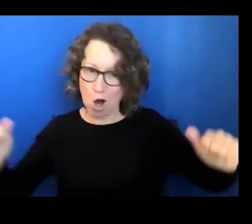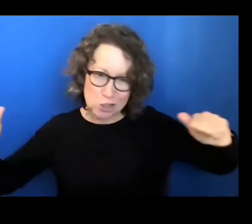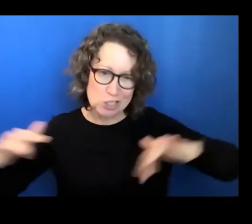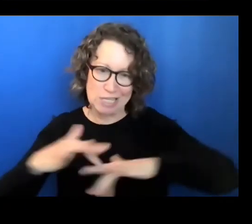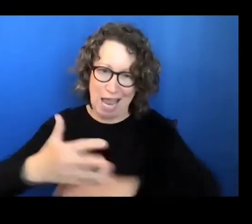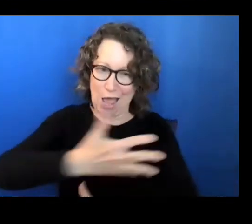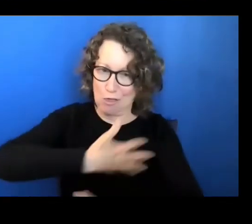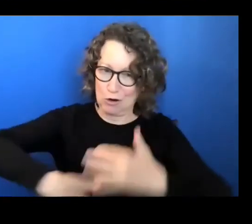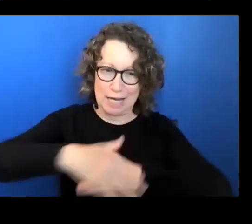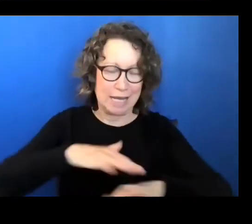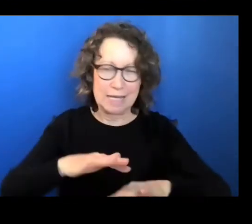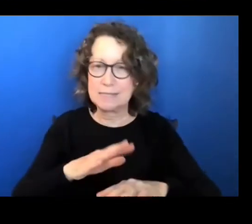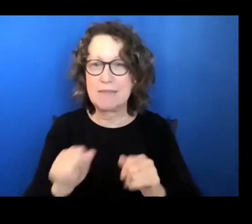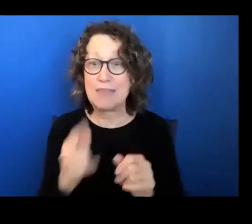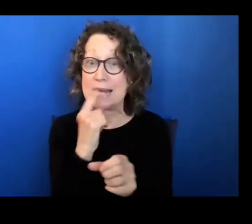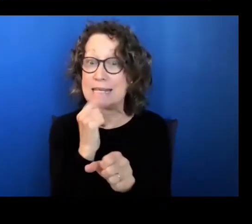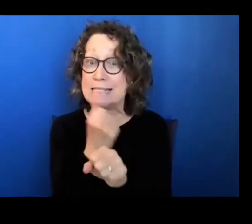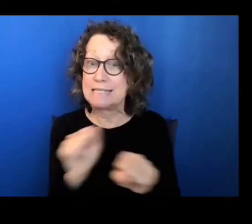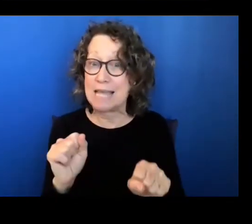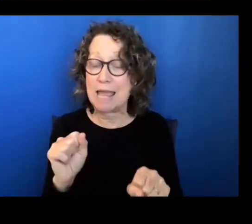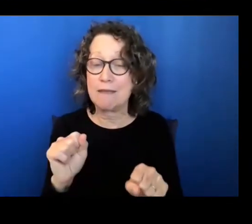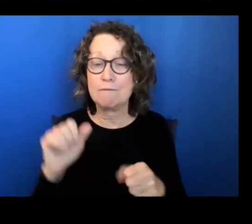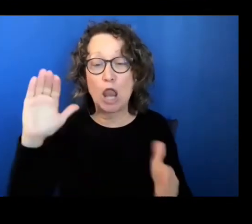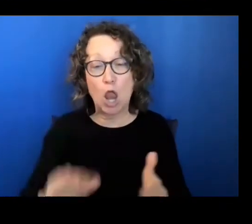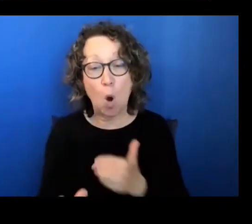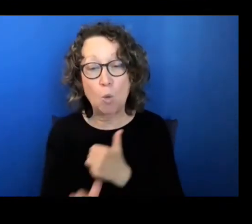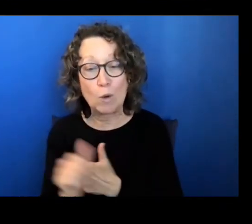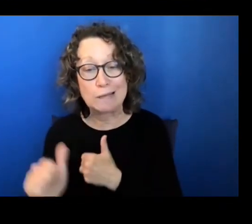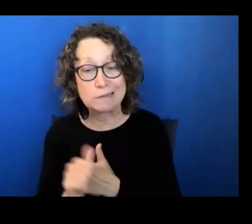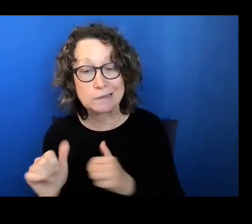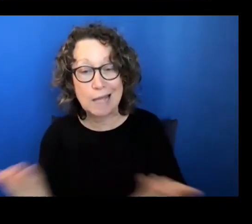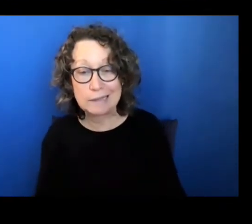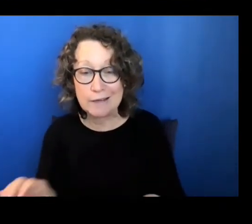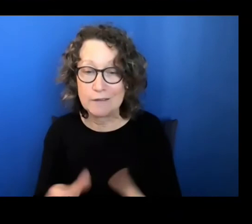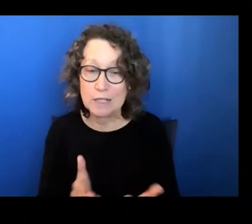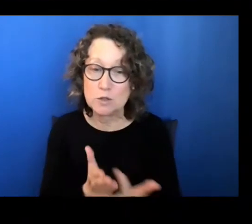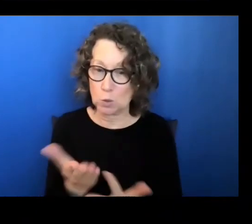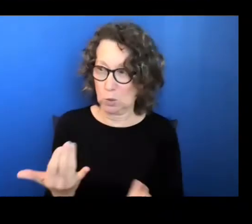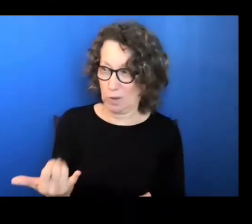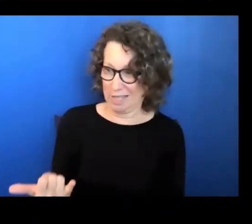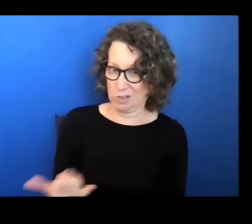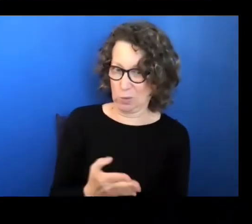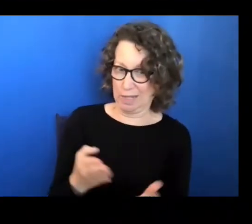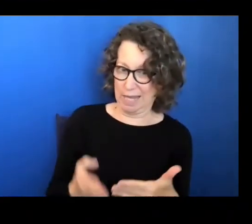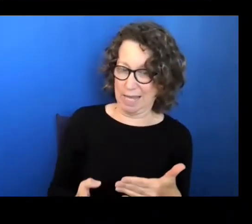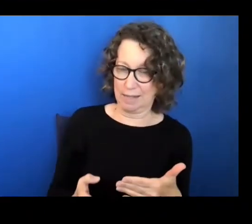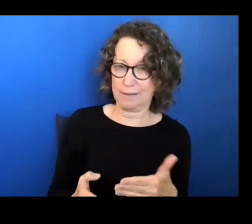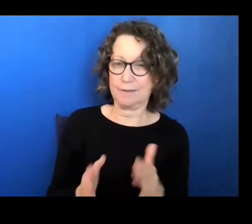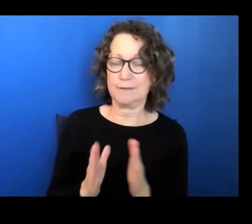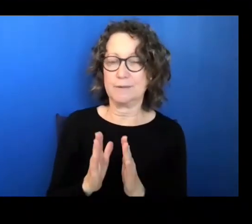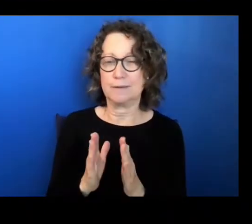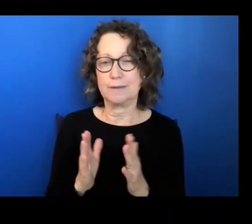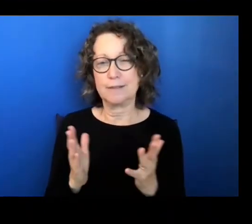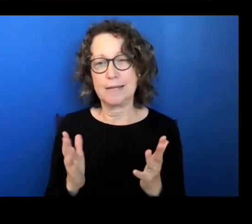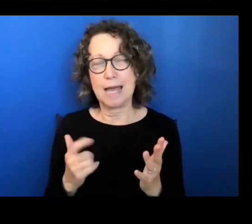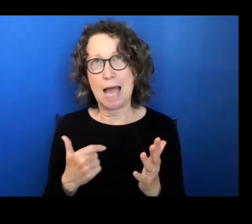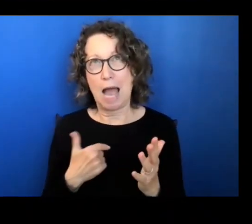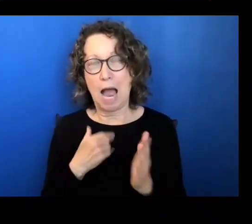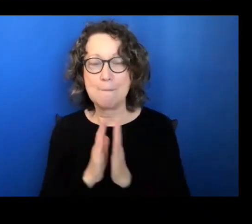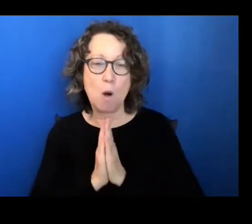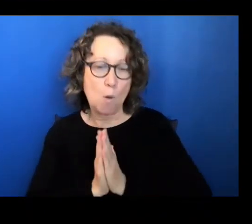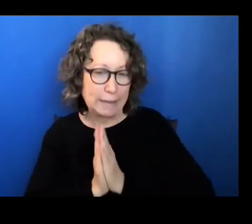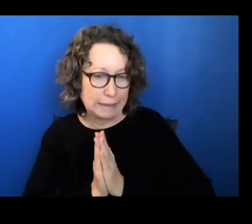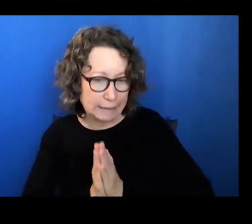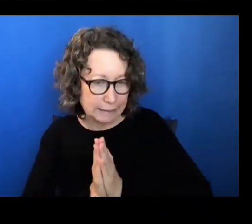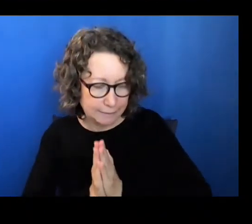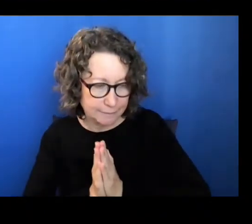gatherings, that there are safe, low risk activities through this weekend. And so I am hoping